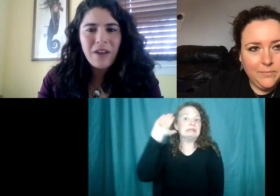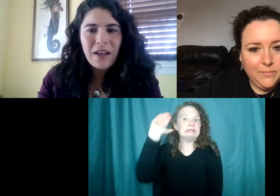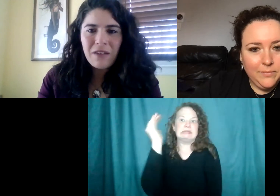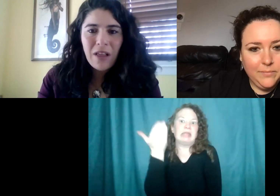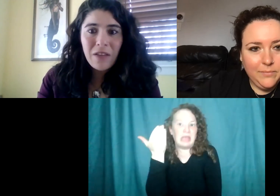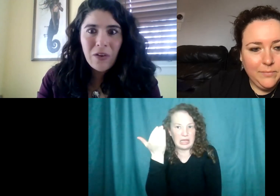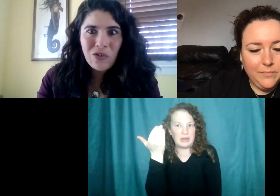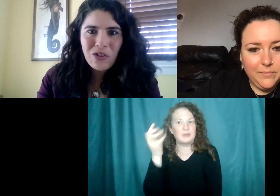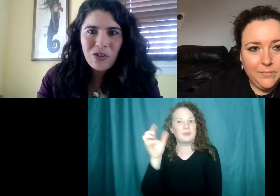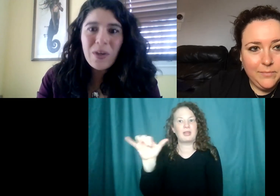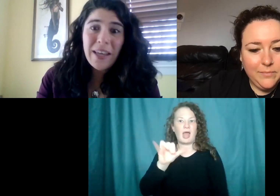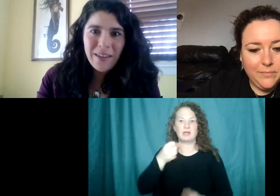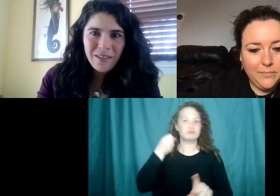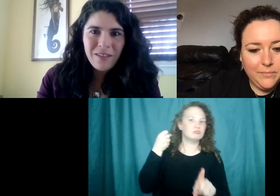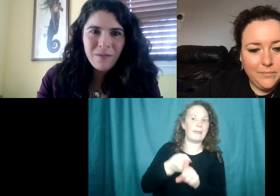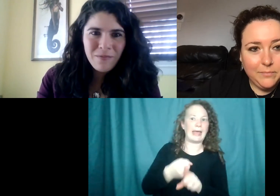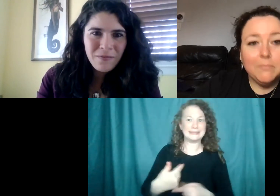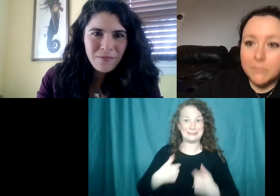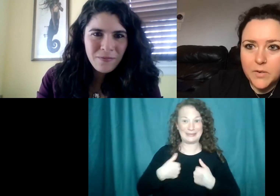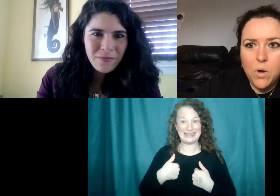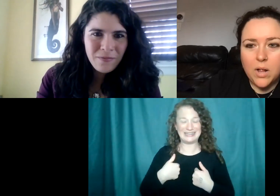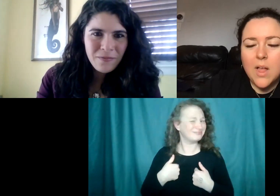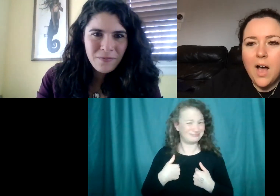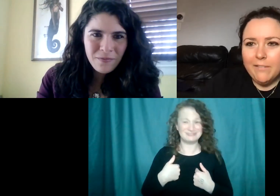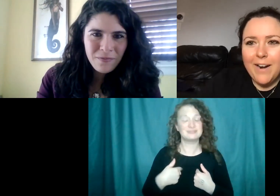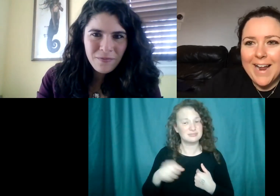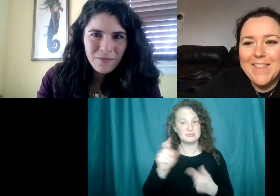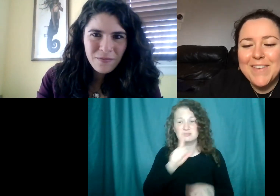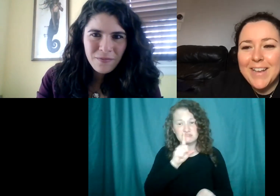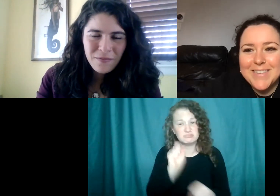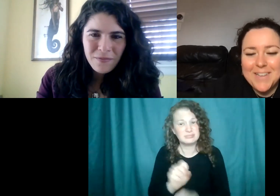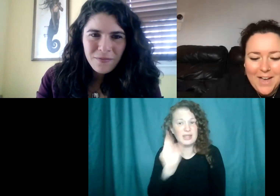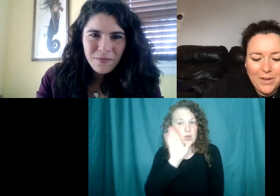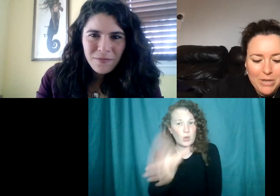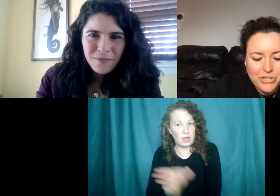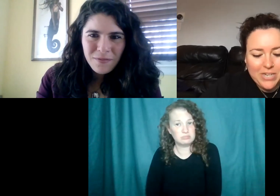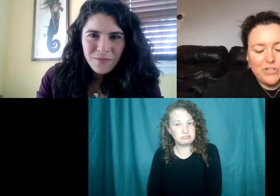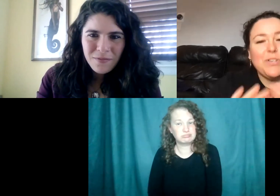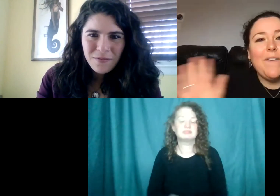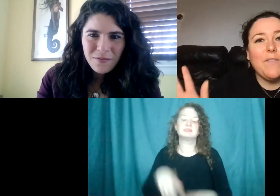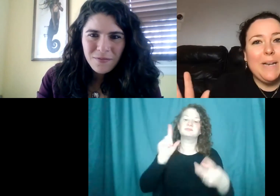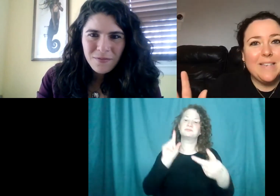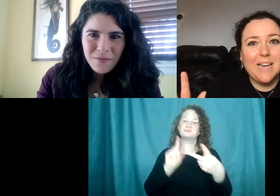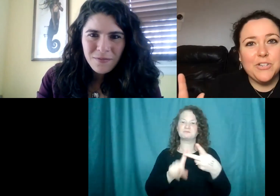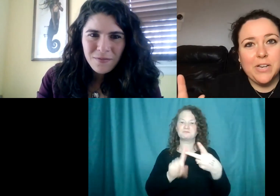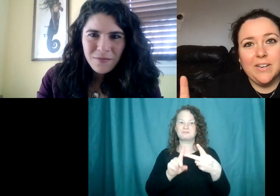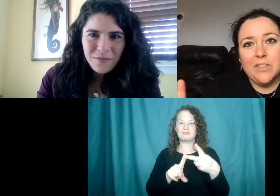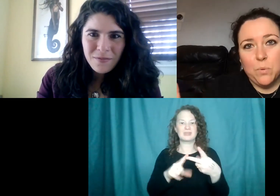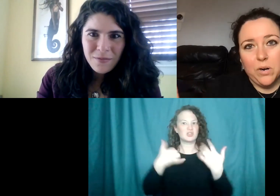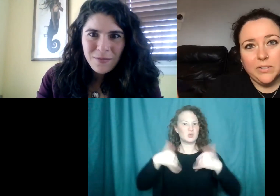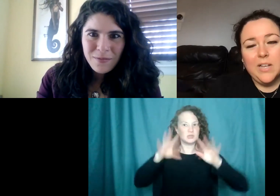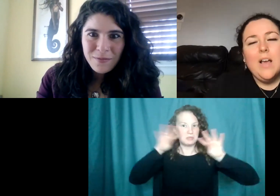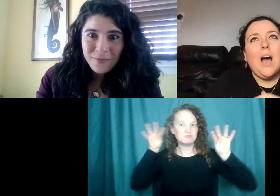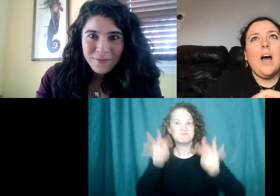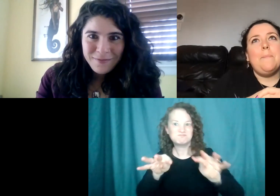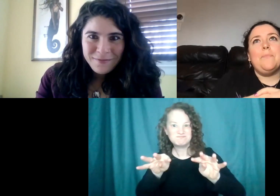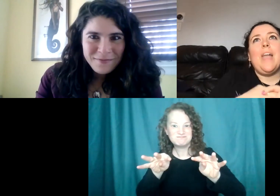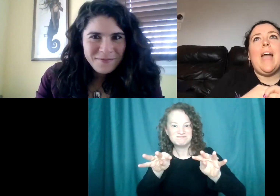and directly relevant to you, it is. Cool. All right. And then the next question is, you still have everybody's attention in the